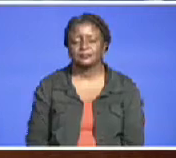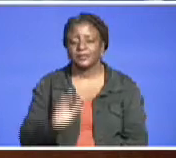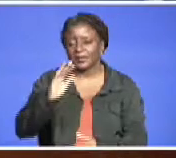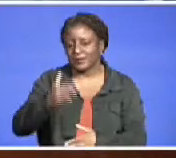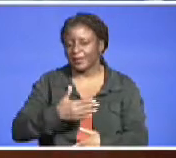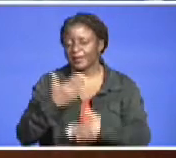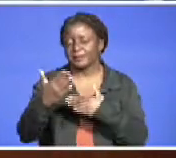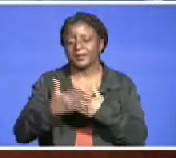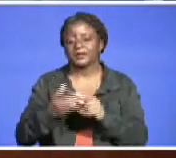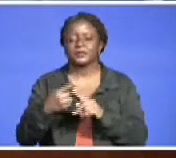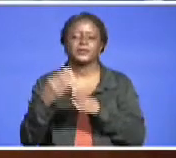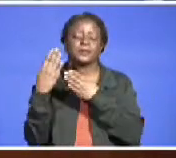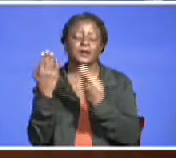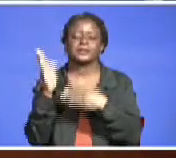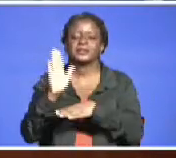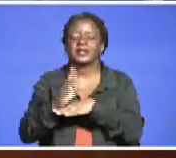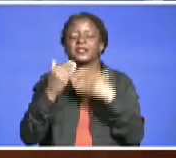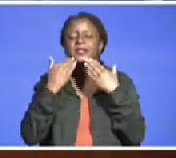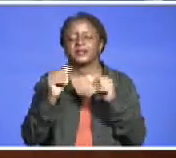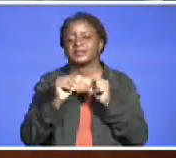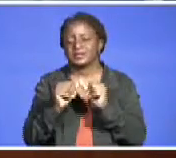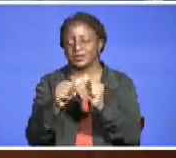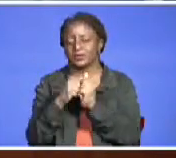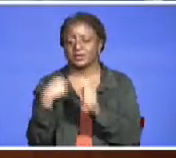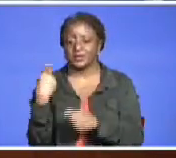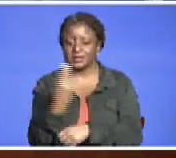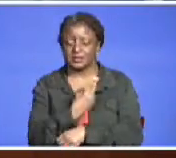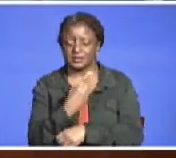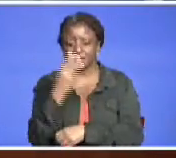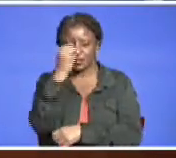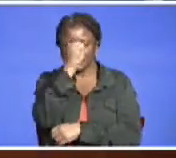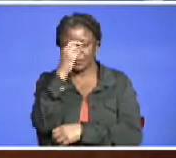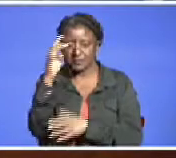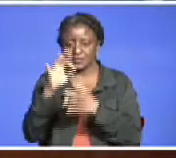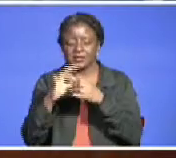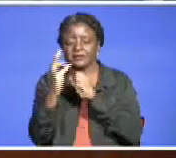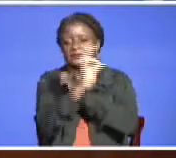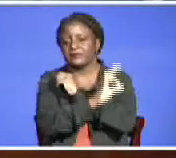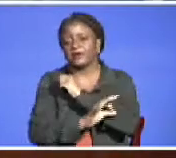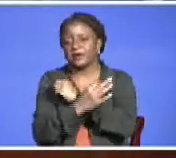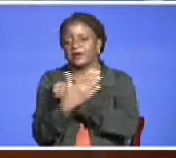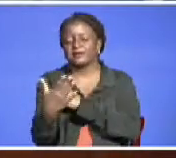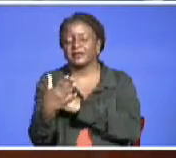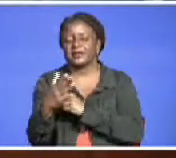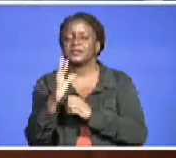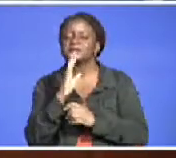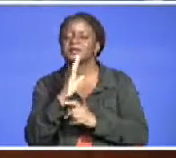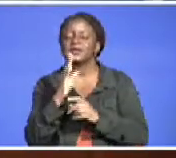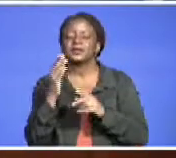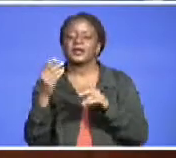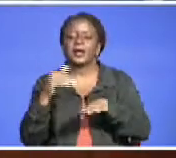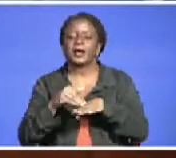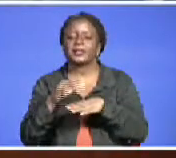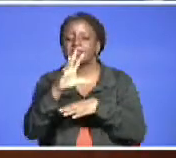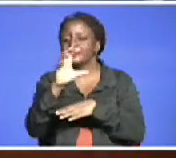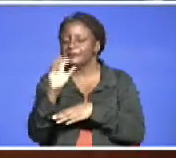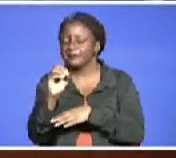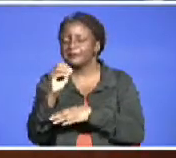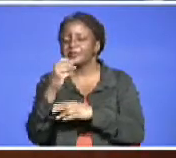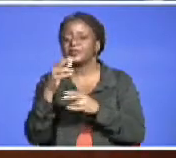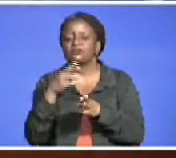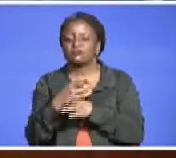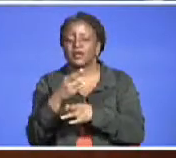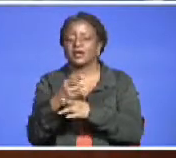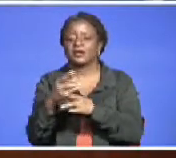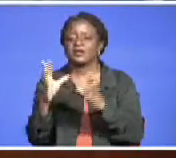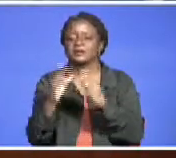Welcome back to the Bahamas Tonight. Thank you so much for staying with us. The Minister of Foreign Affairs addressing the 50th regular session of the General Assembly of the Organization